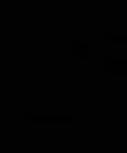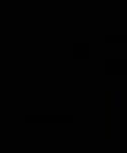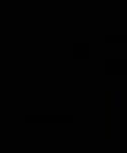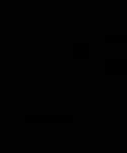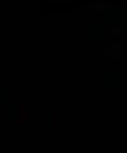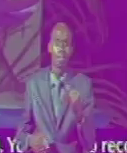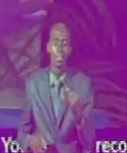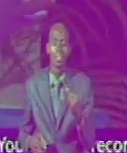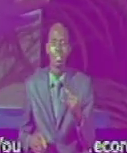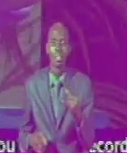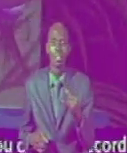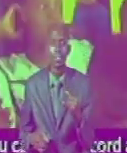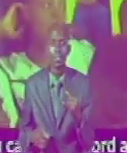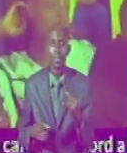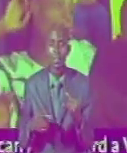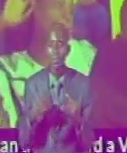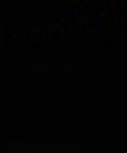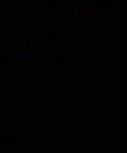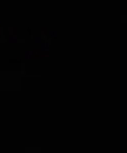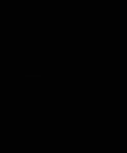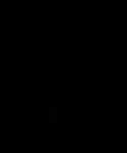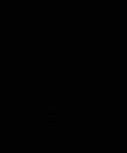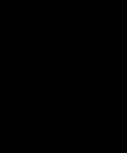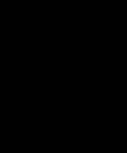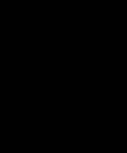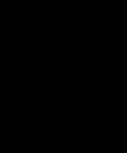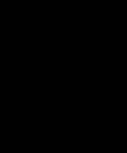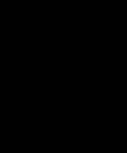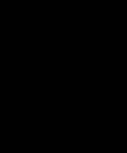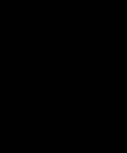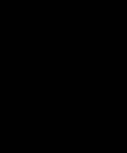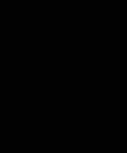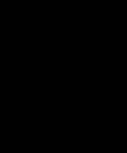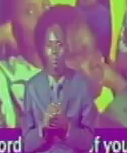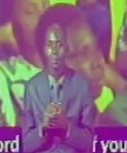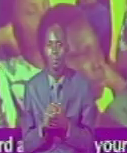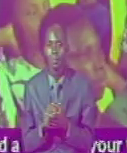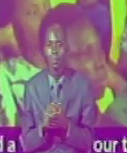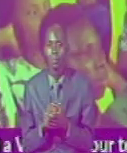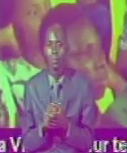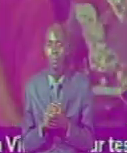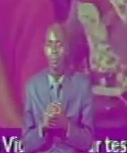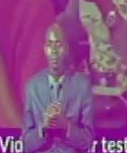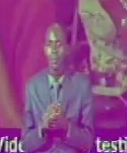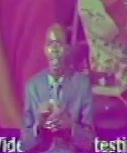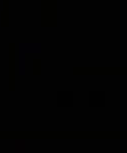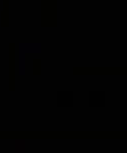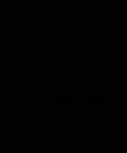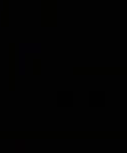says striking. Can I give testimony?